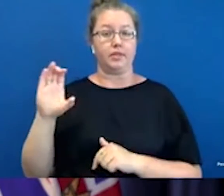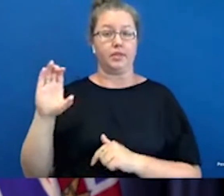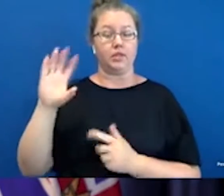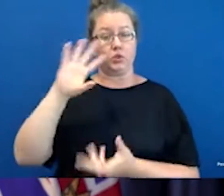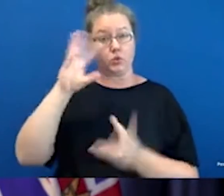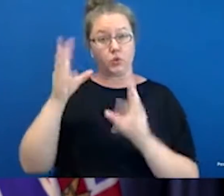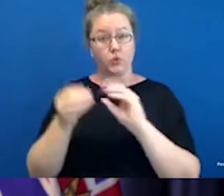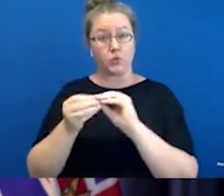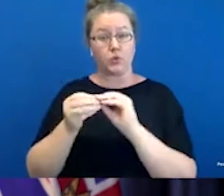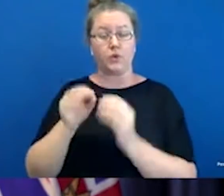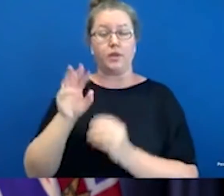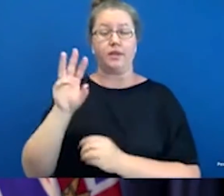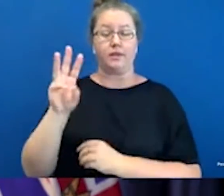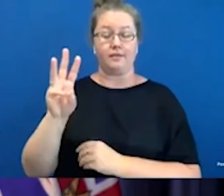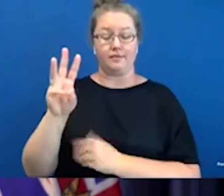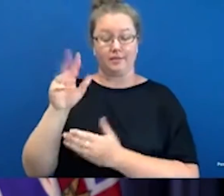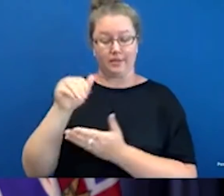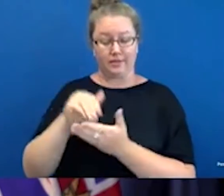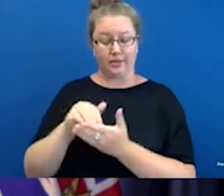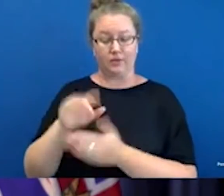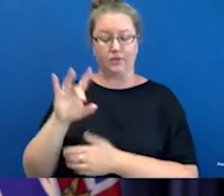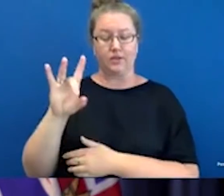British Columbia, bringing our total to